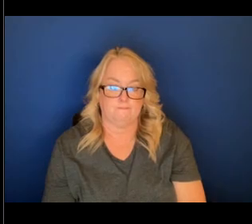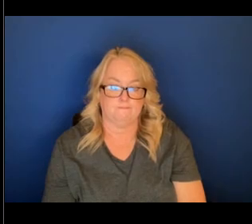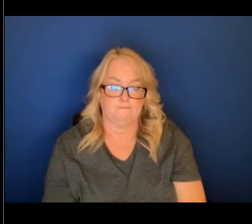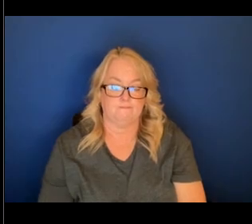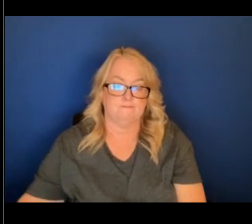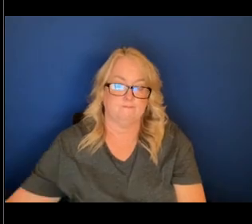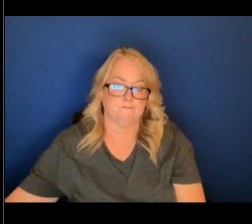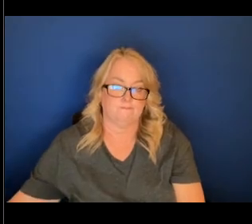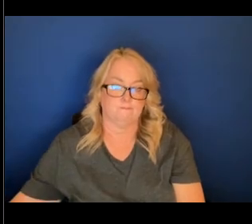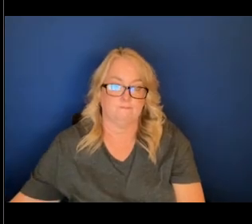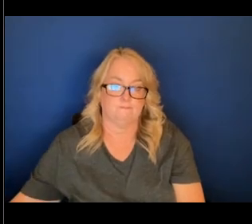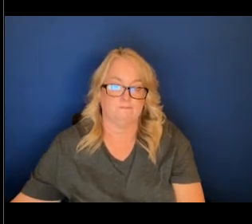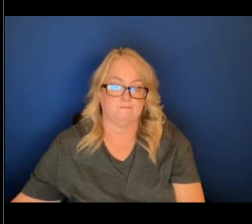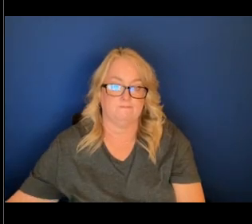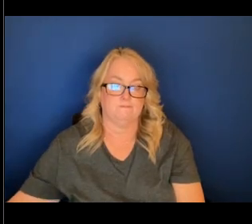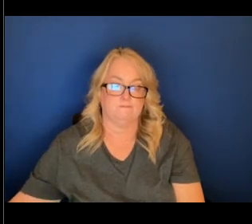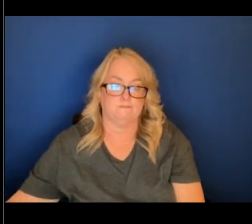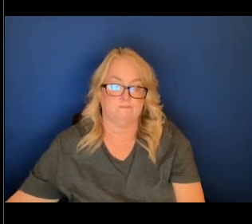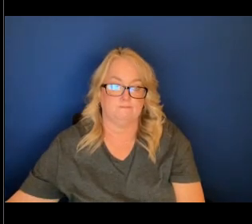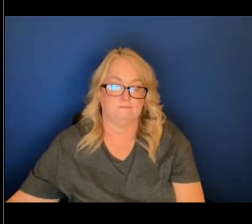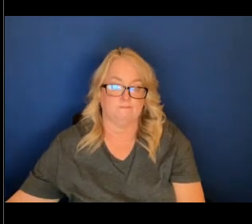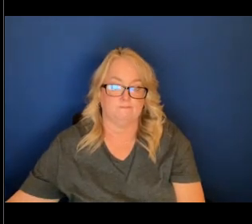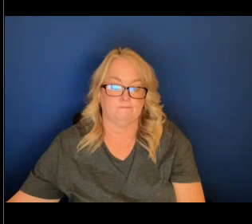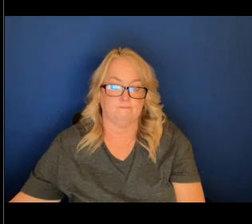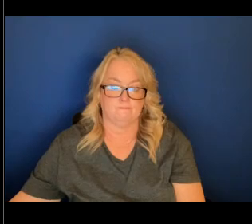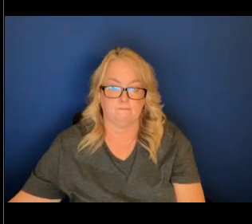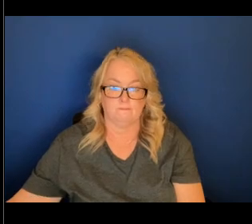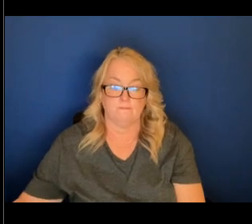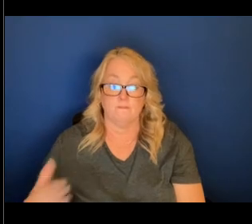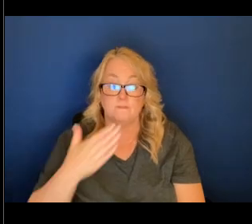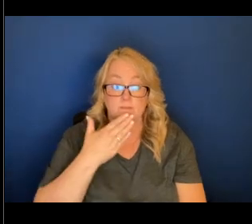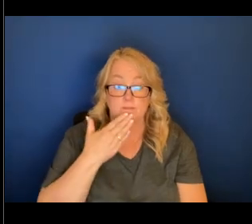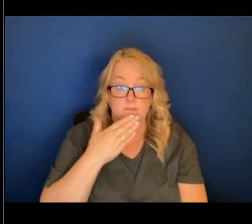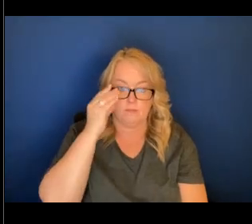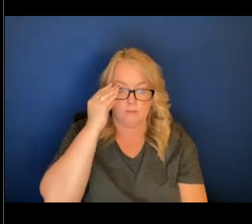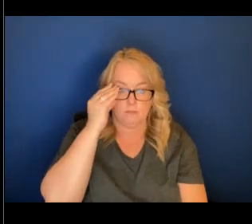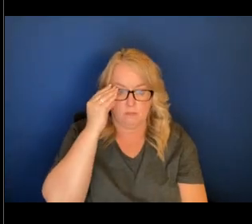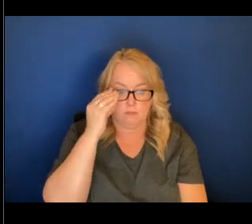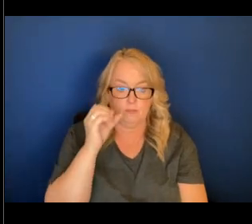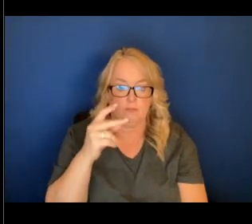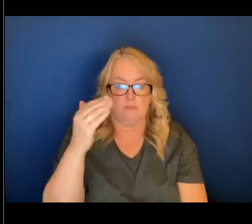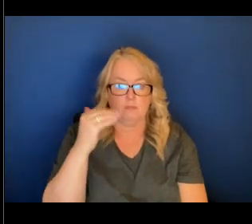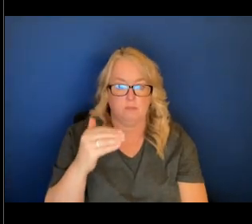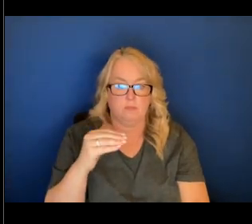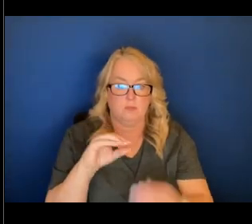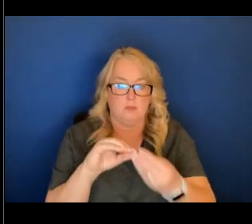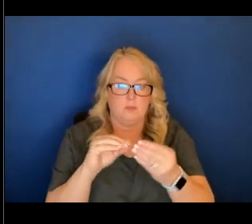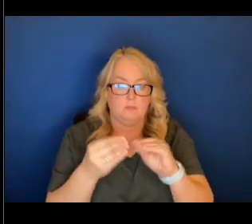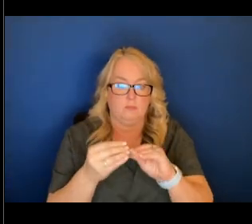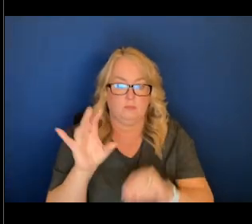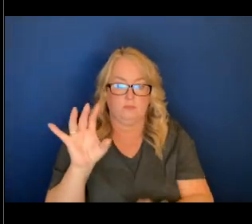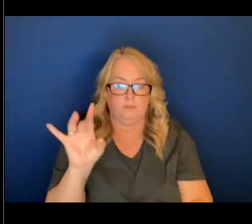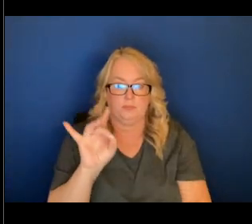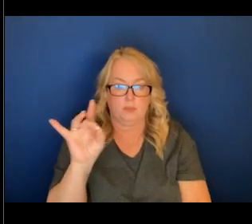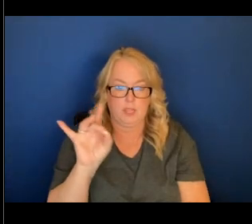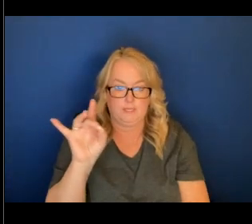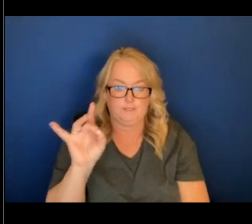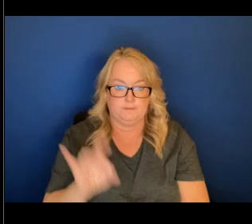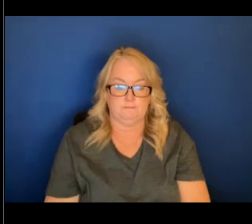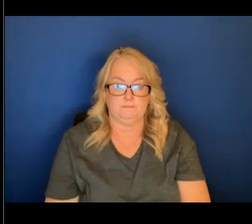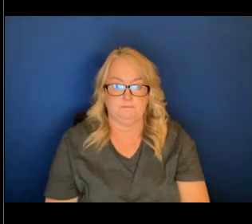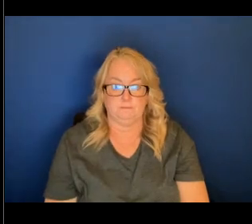All right, go ahead and close this poll. Thank you so much. And we're actually going to go straight into our next knowledge